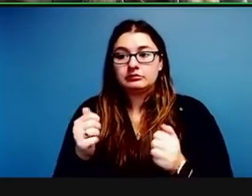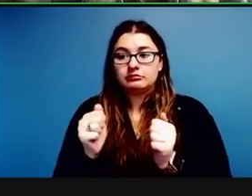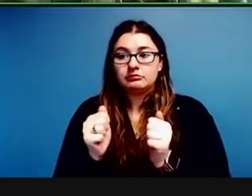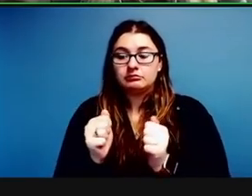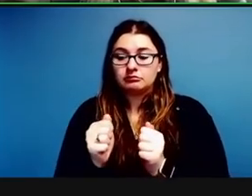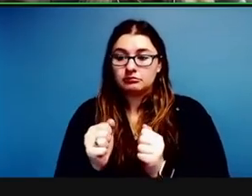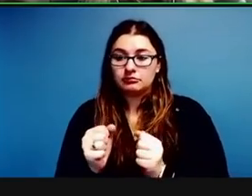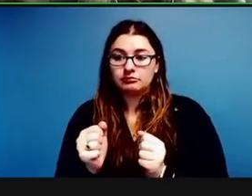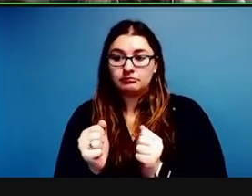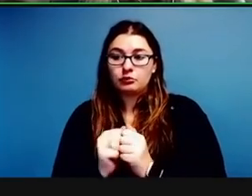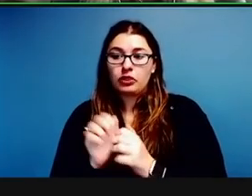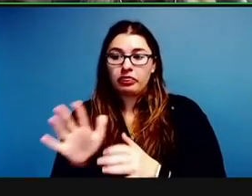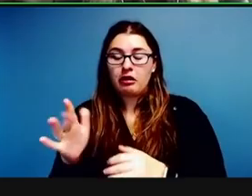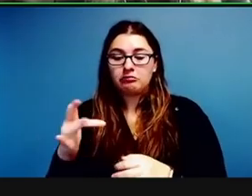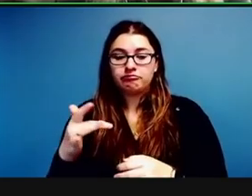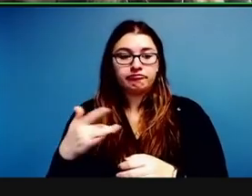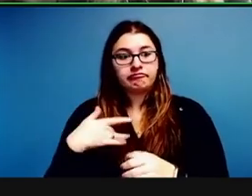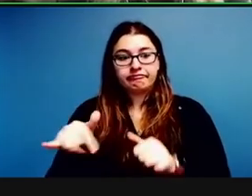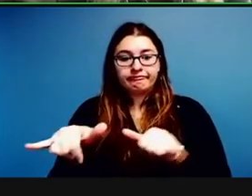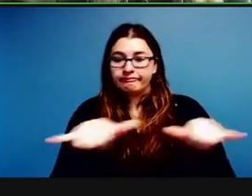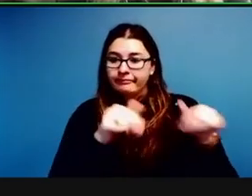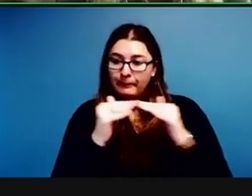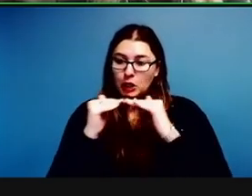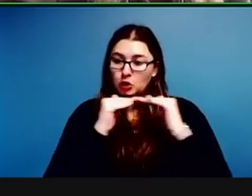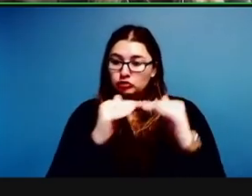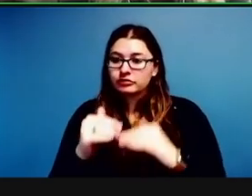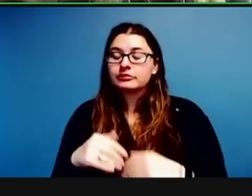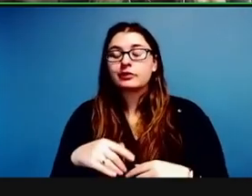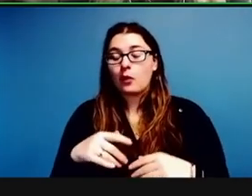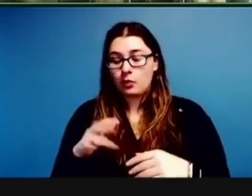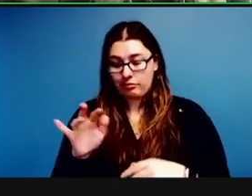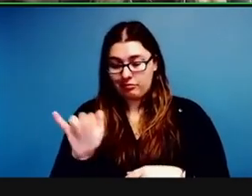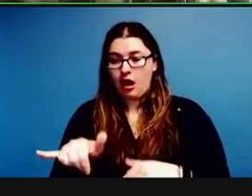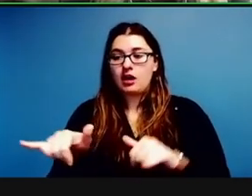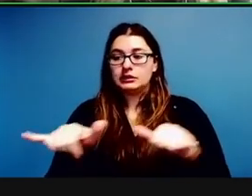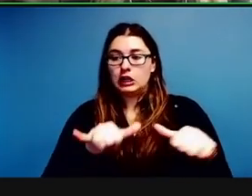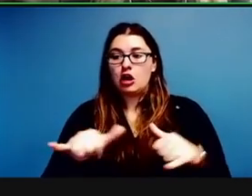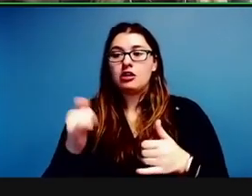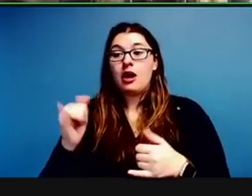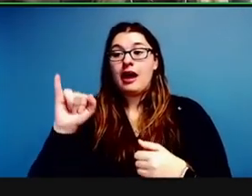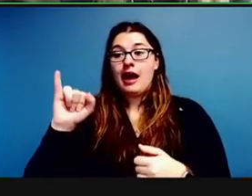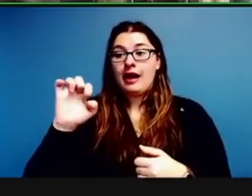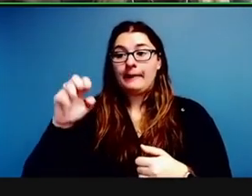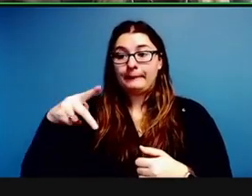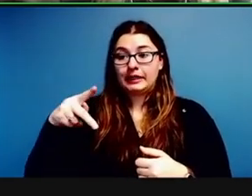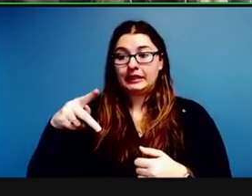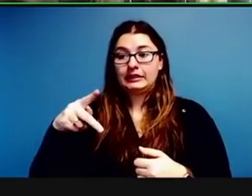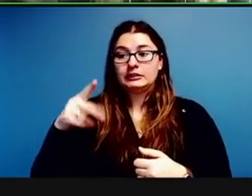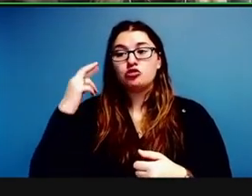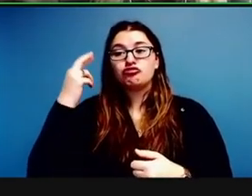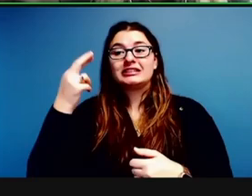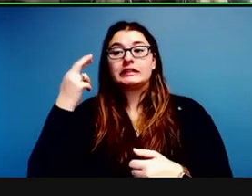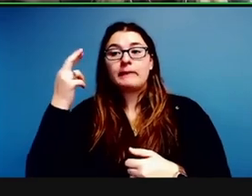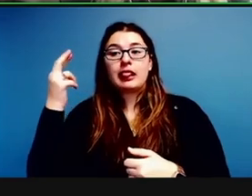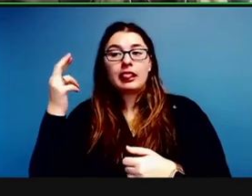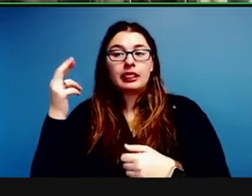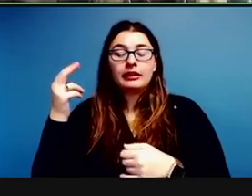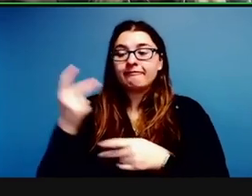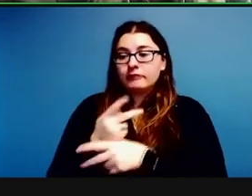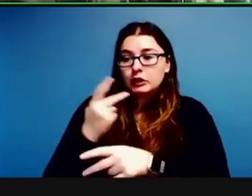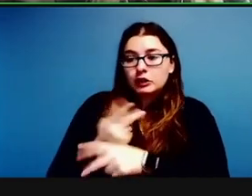their typical peers. So the standard is now that the IEP be reasonably